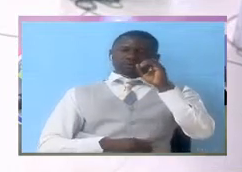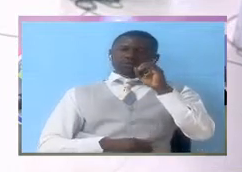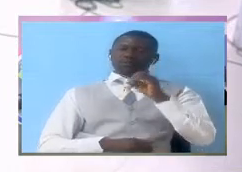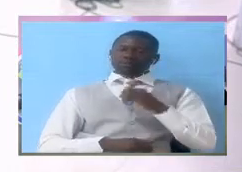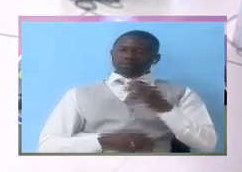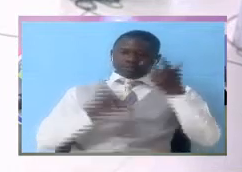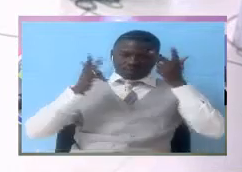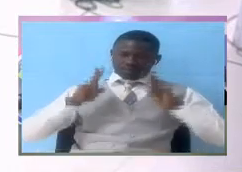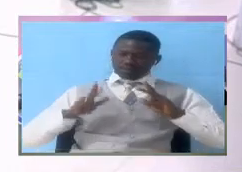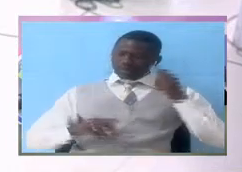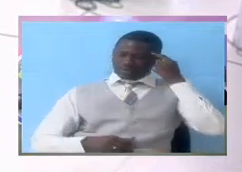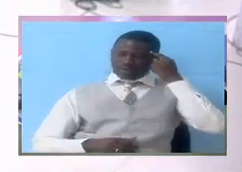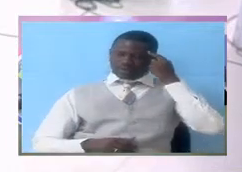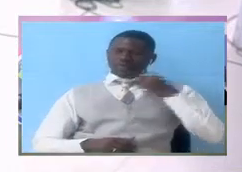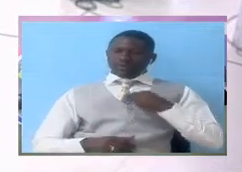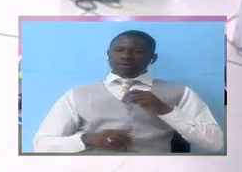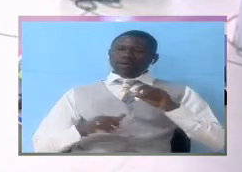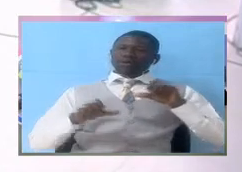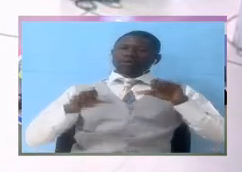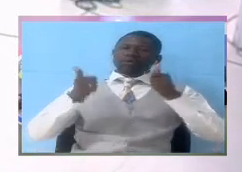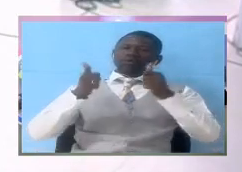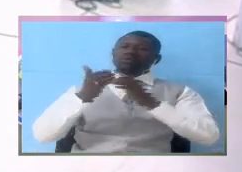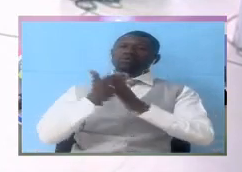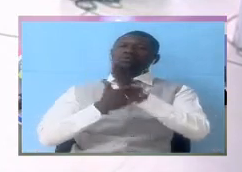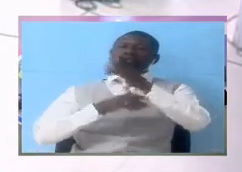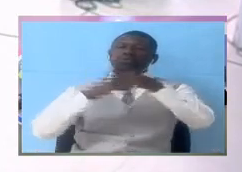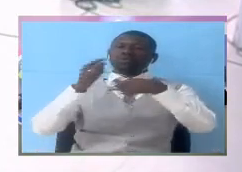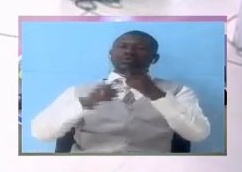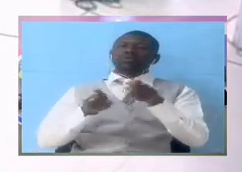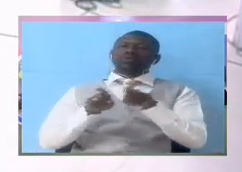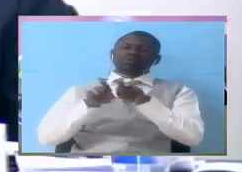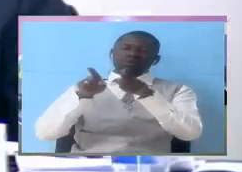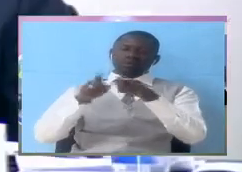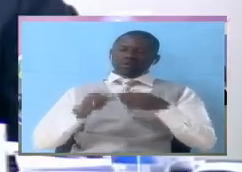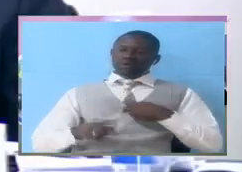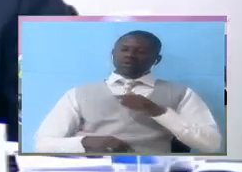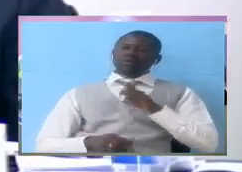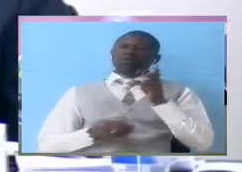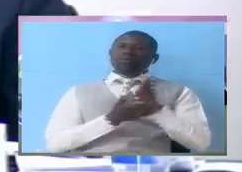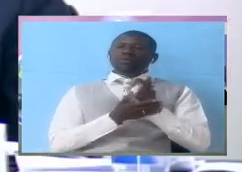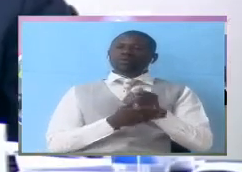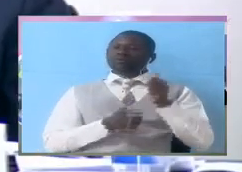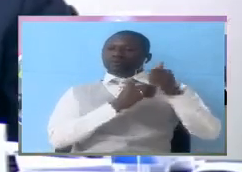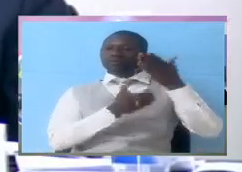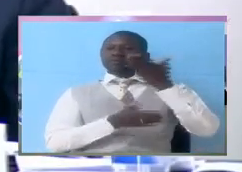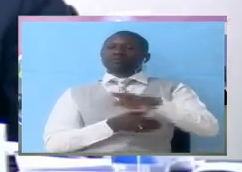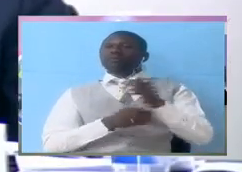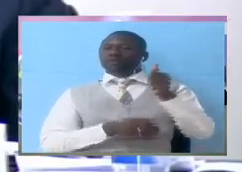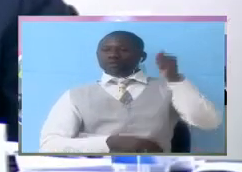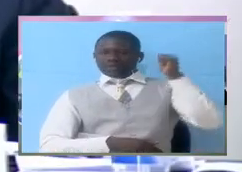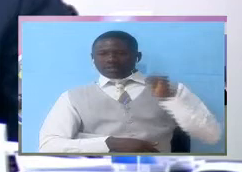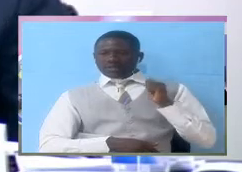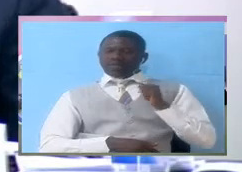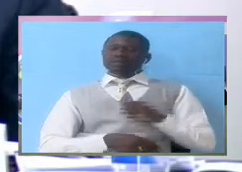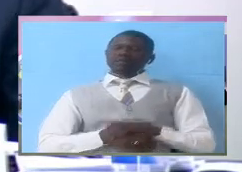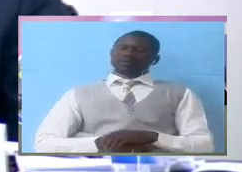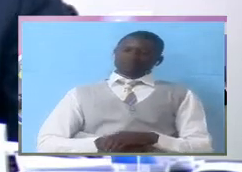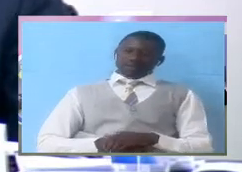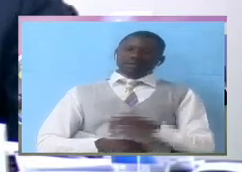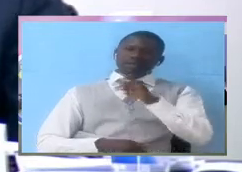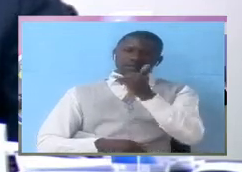from yesterday. If so, please proceed. Good morning, Mr. Chairman, commissioners, and members of the audience. Yes, you're right.